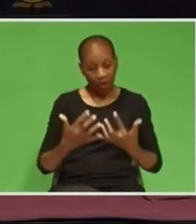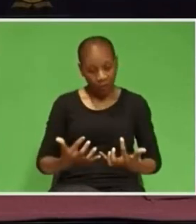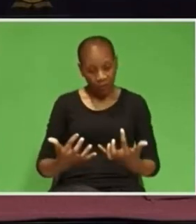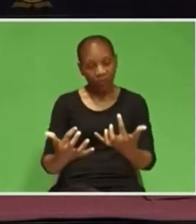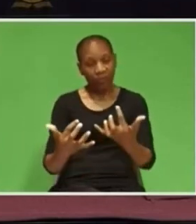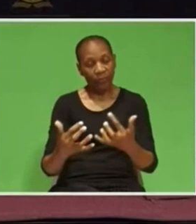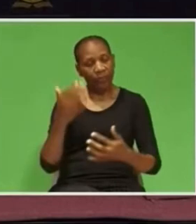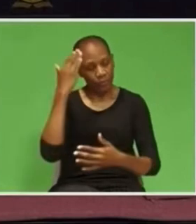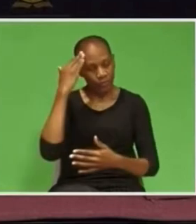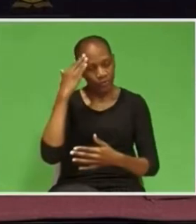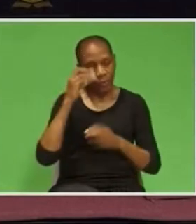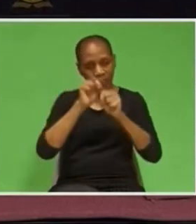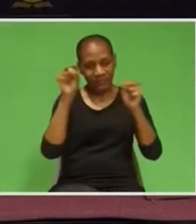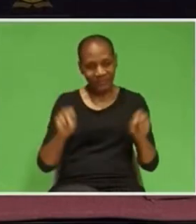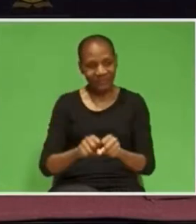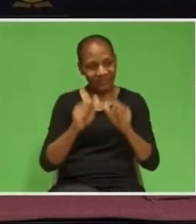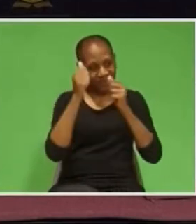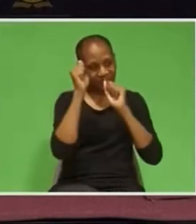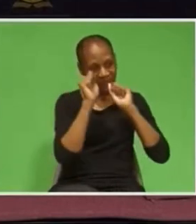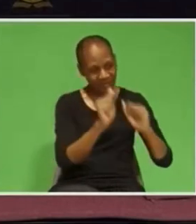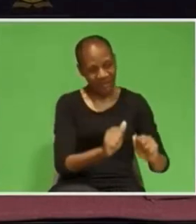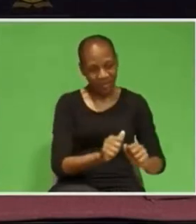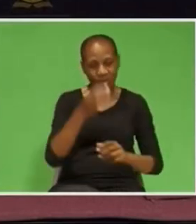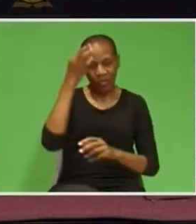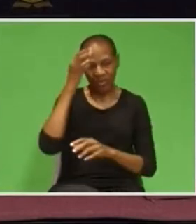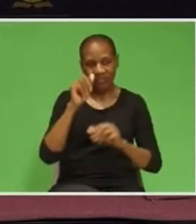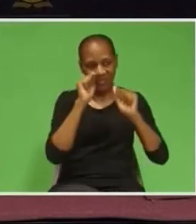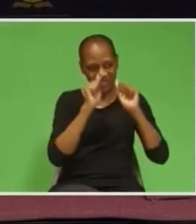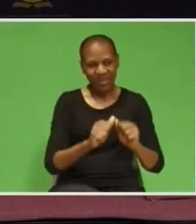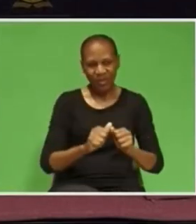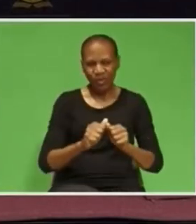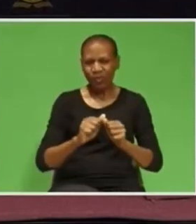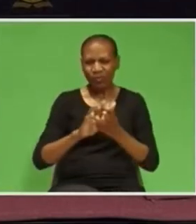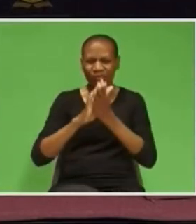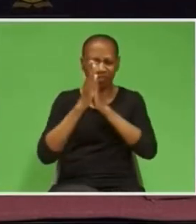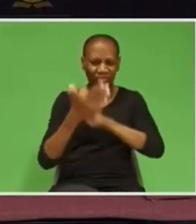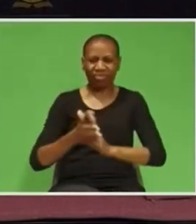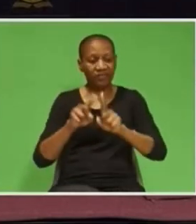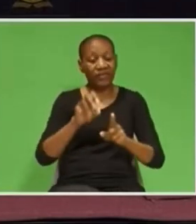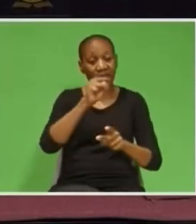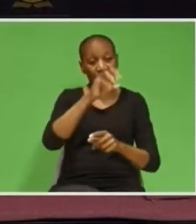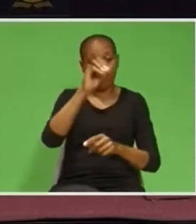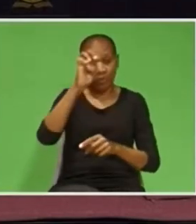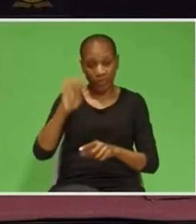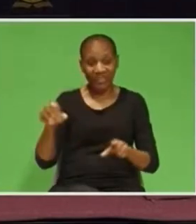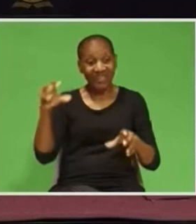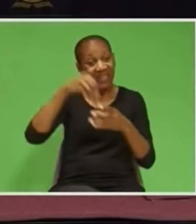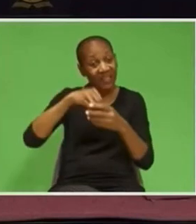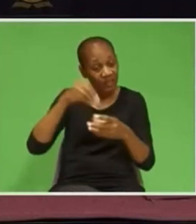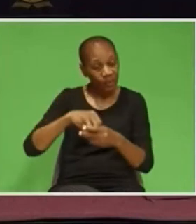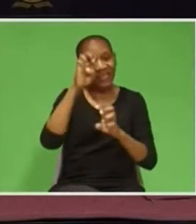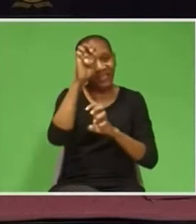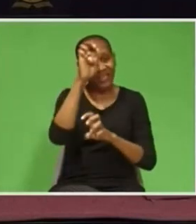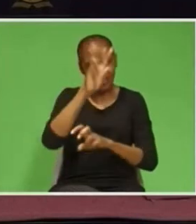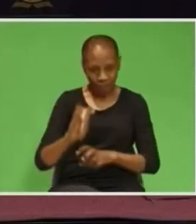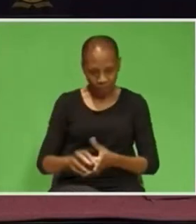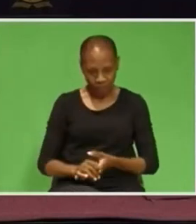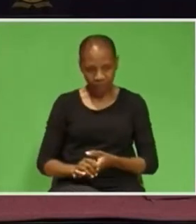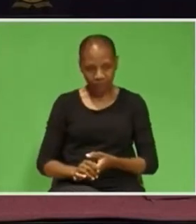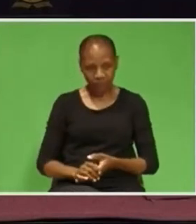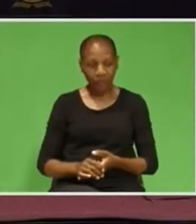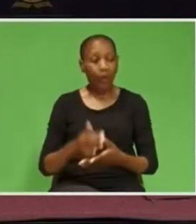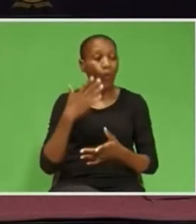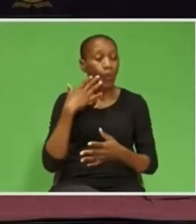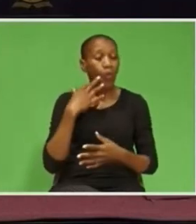your government systematically broke down all state-owned entities, including Eskom. During the Anglo-Boer War, when the